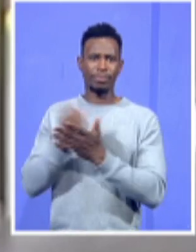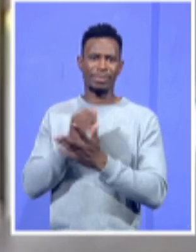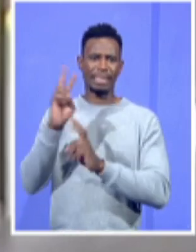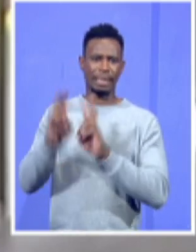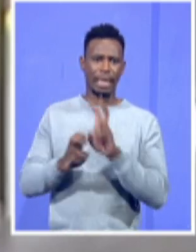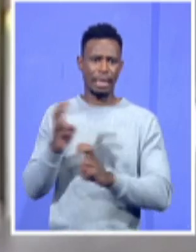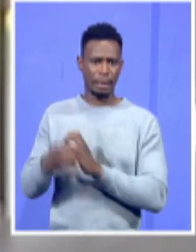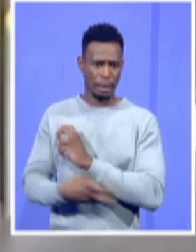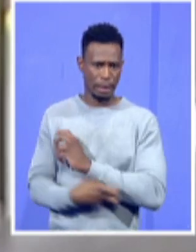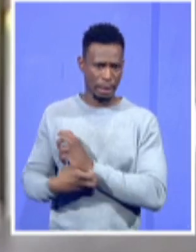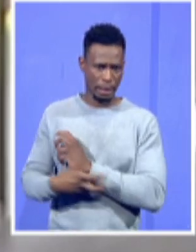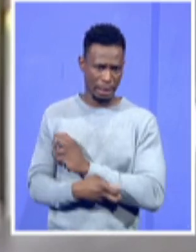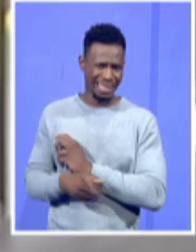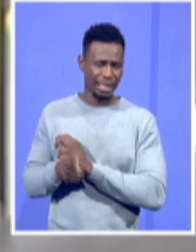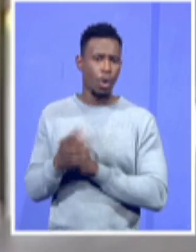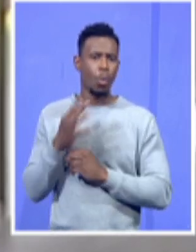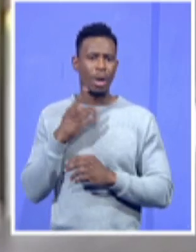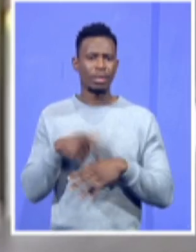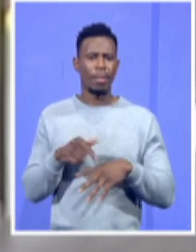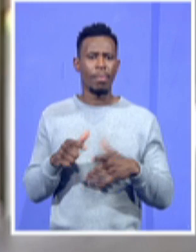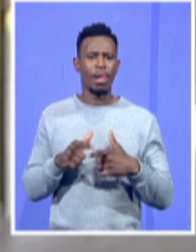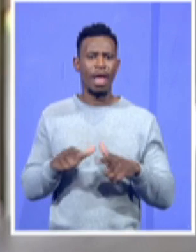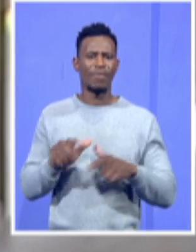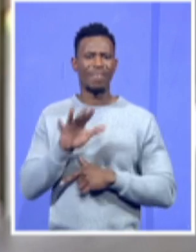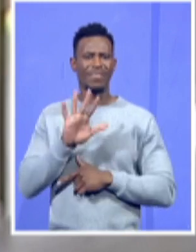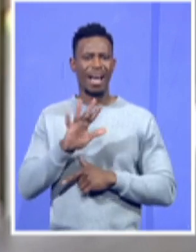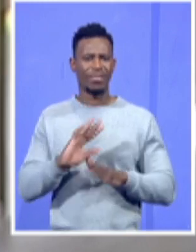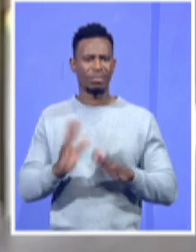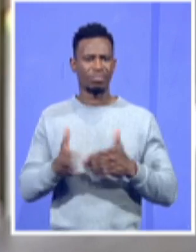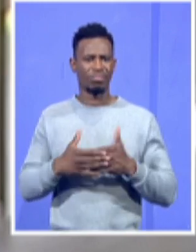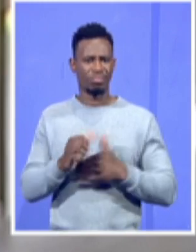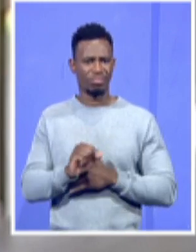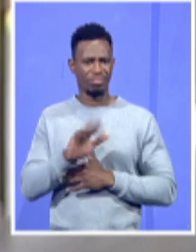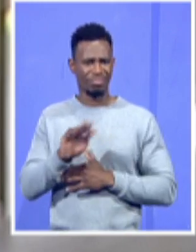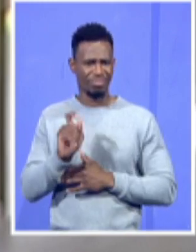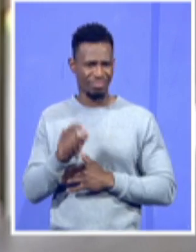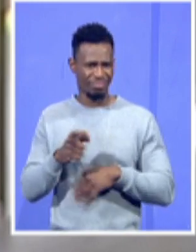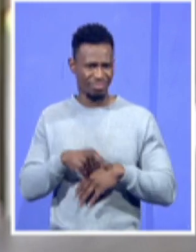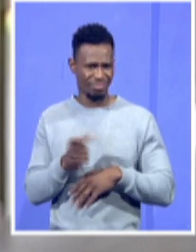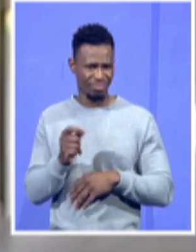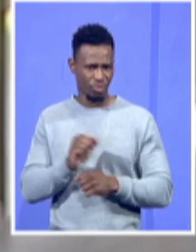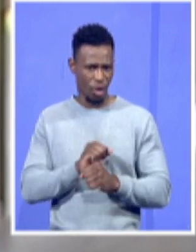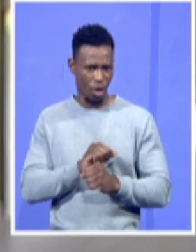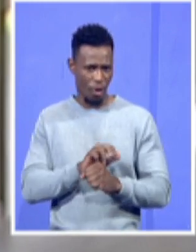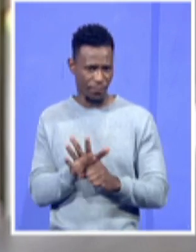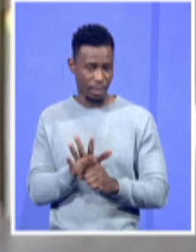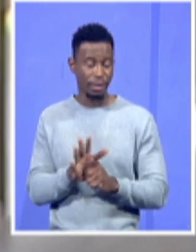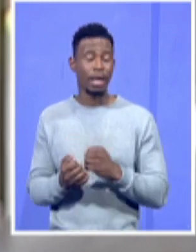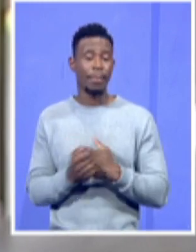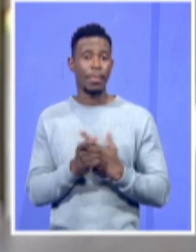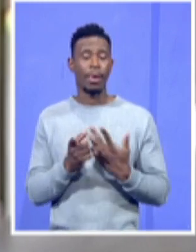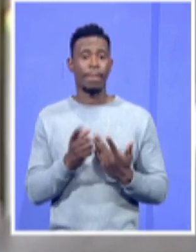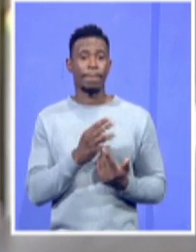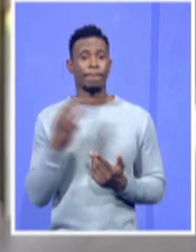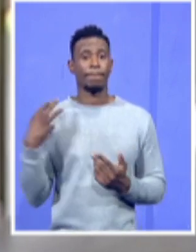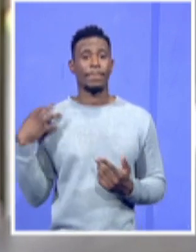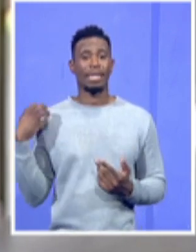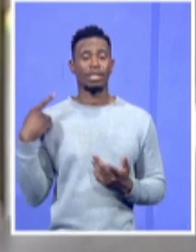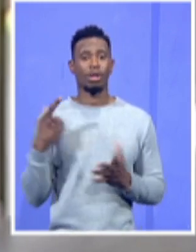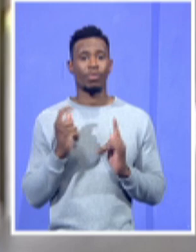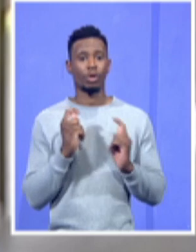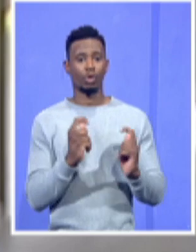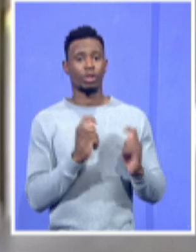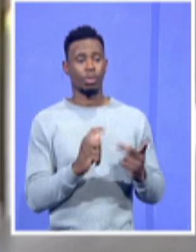rail lines within the 9 corridors of KwaZulu-Natal, which the Minister of Transport, in collaboration with the MEC